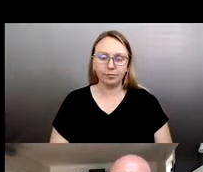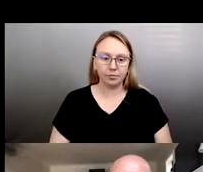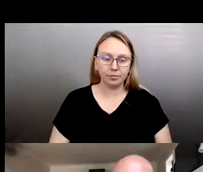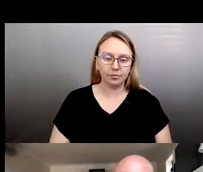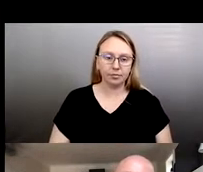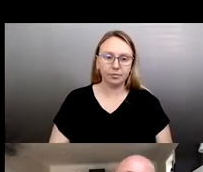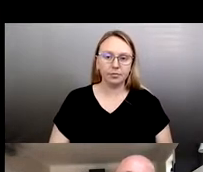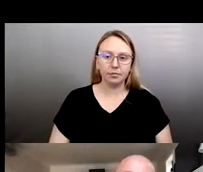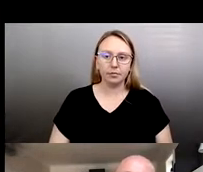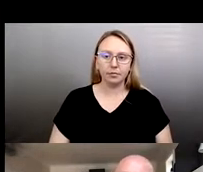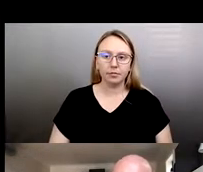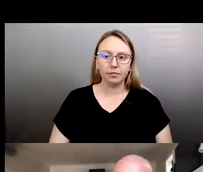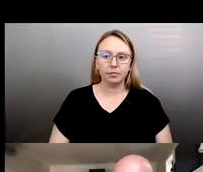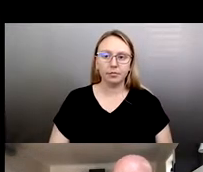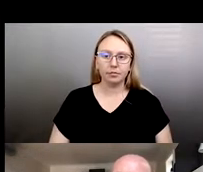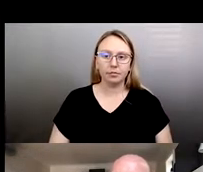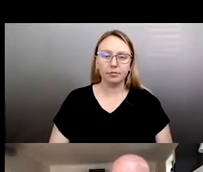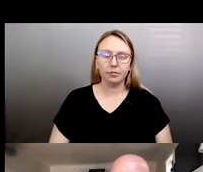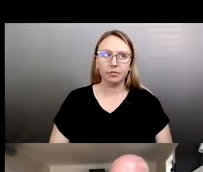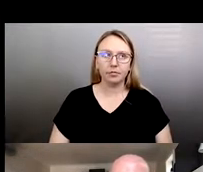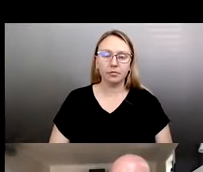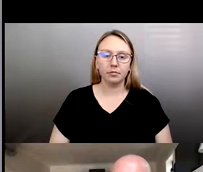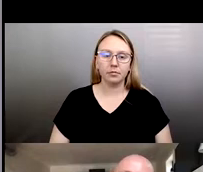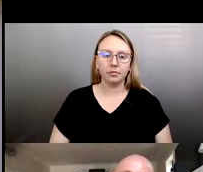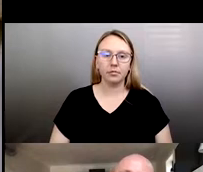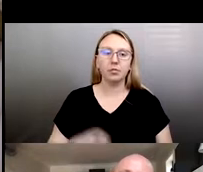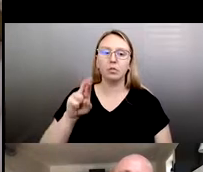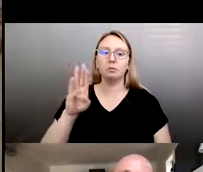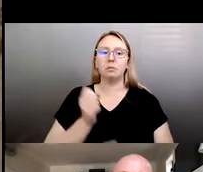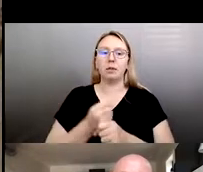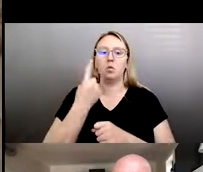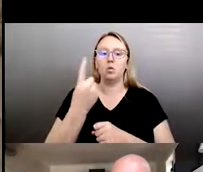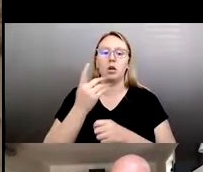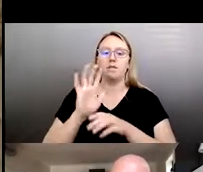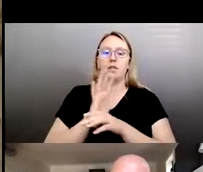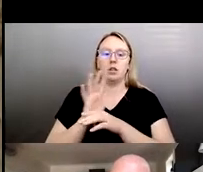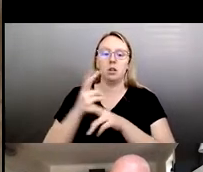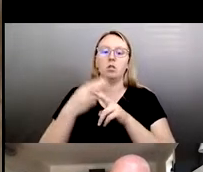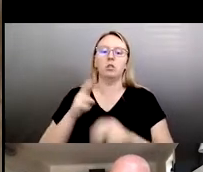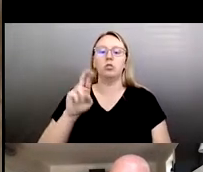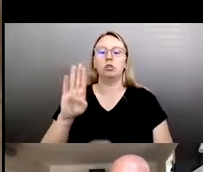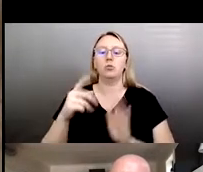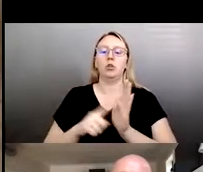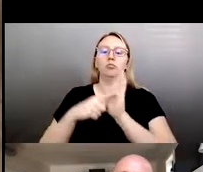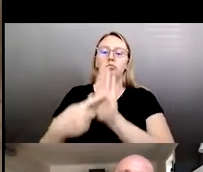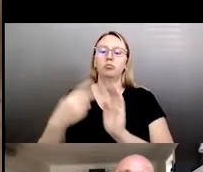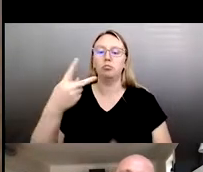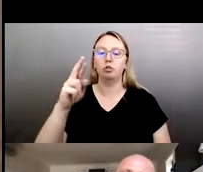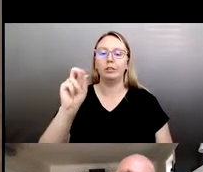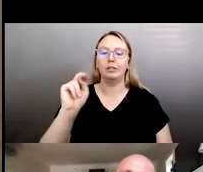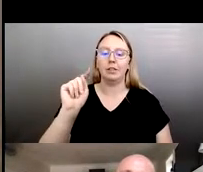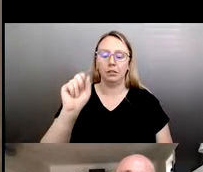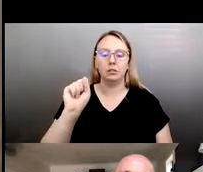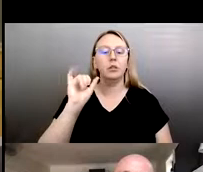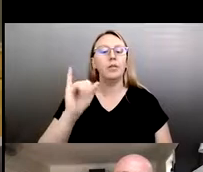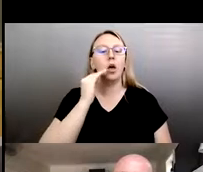We have one, Roger made one moving image piece, one film or video called Roger Brown Presents. And these were home videos that he